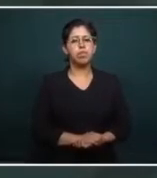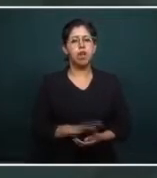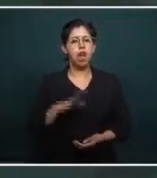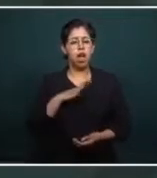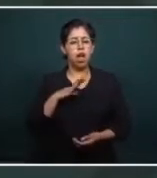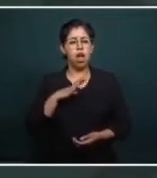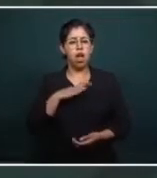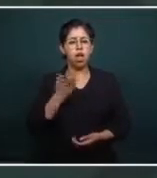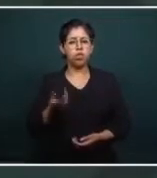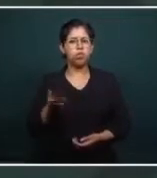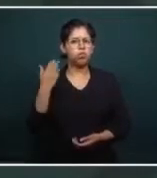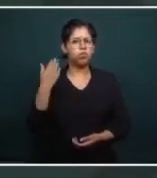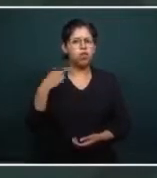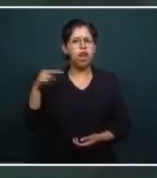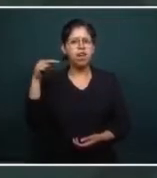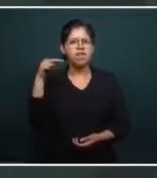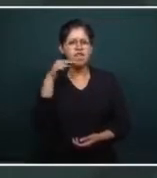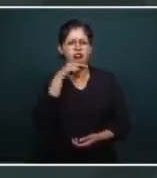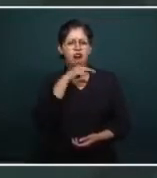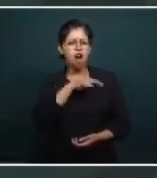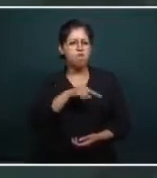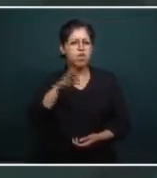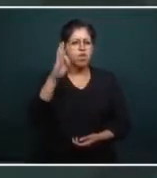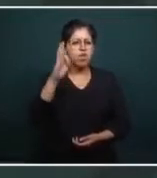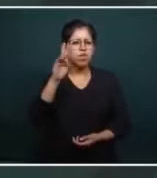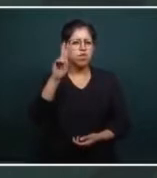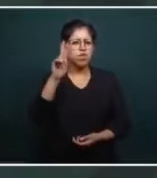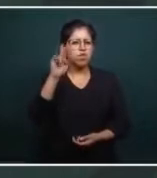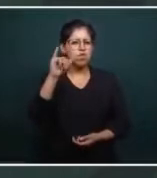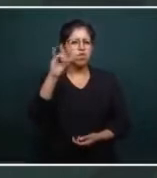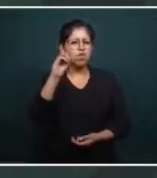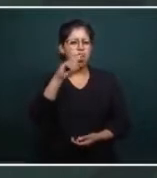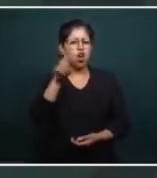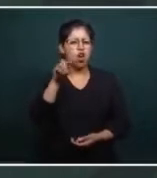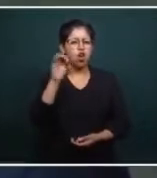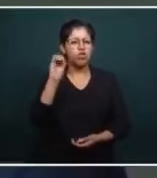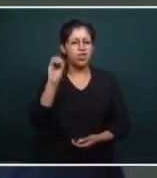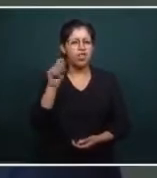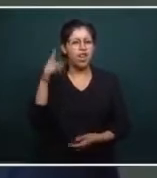operative Rápido y Furioso called Rapid and Furious that was permitted,